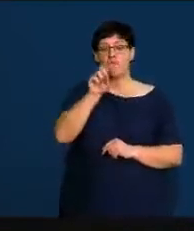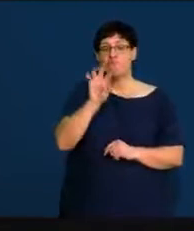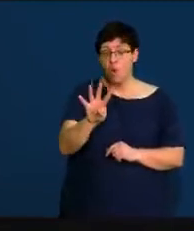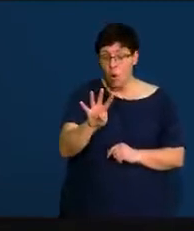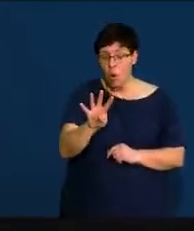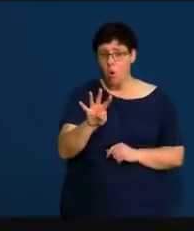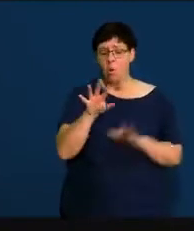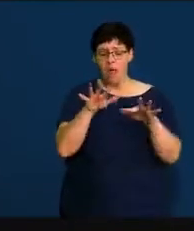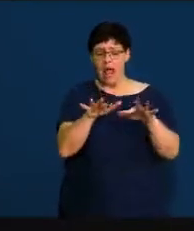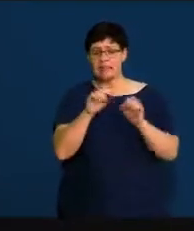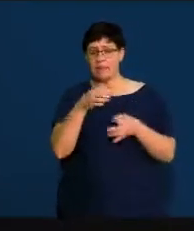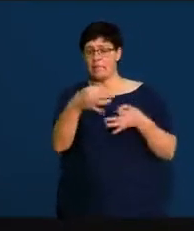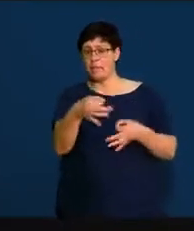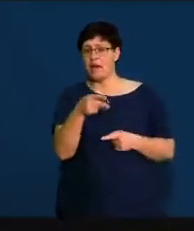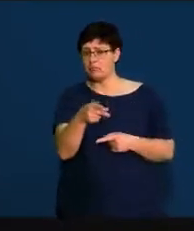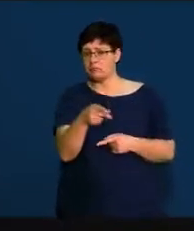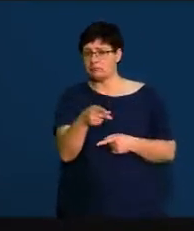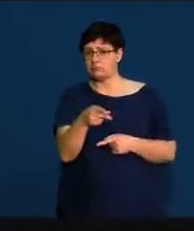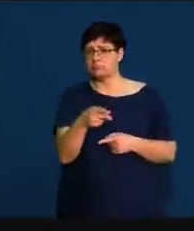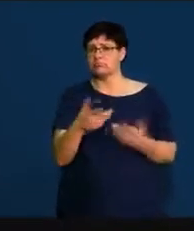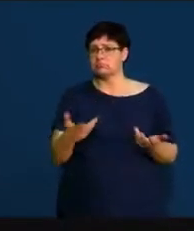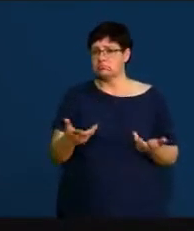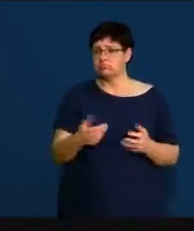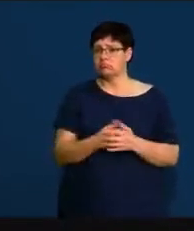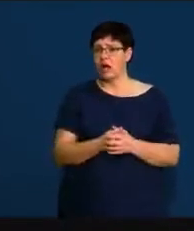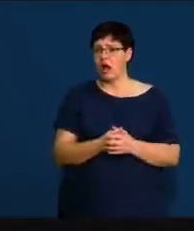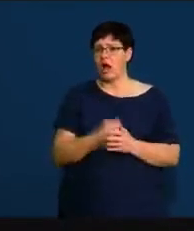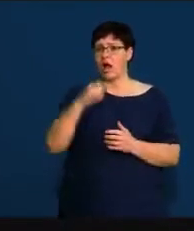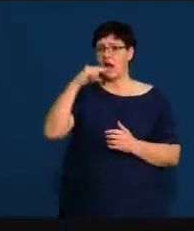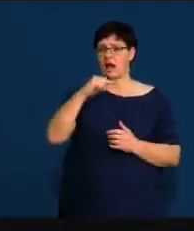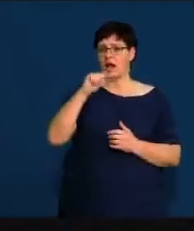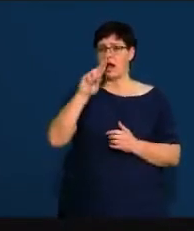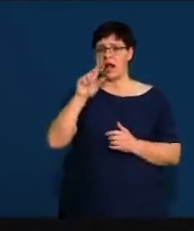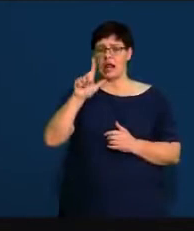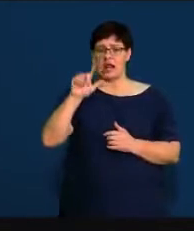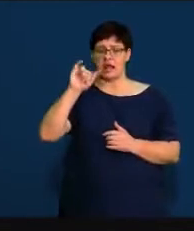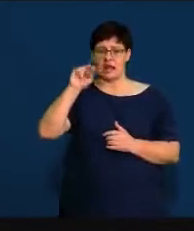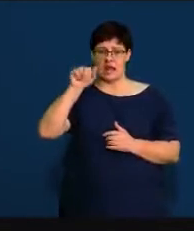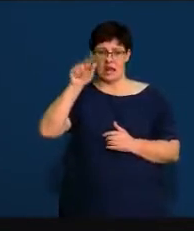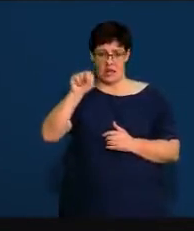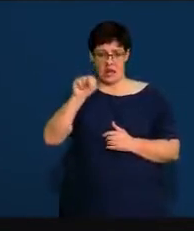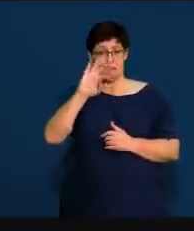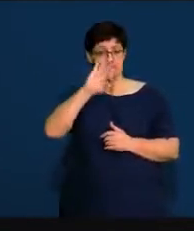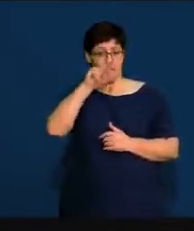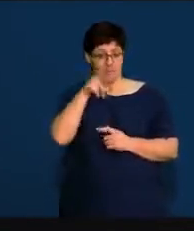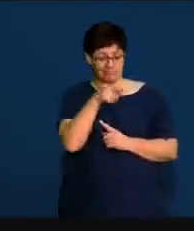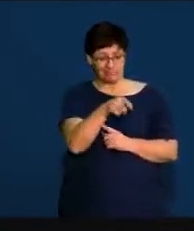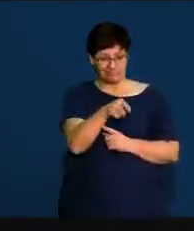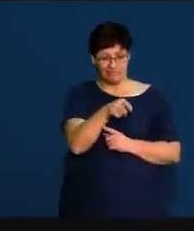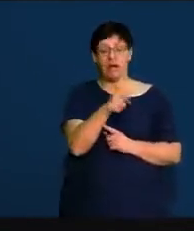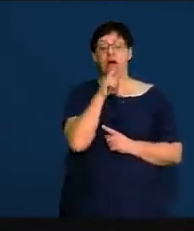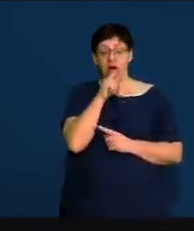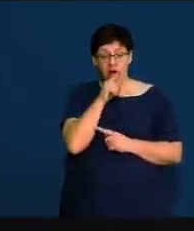the examination was in Cullinan. I'm going to change the color so that you see this better. The map of Cullinan. And in that